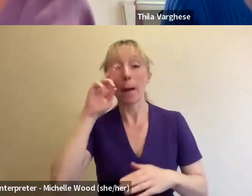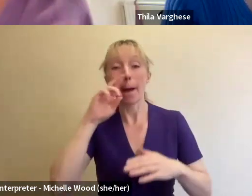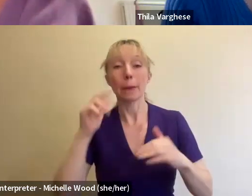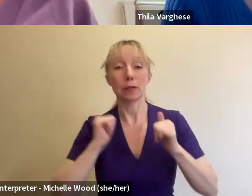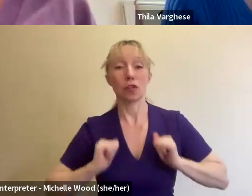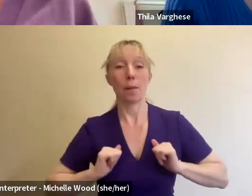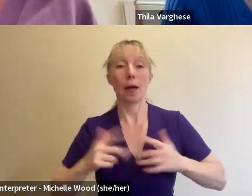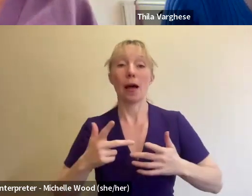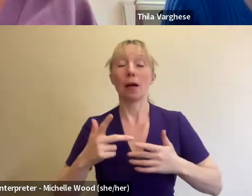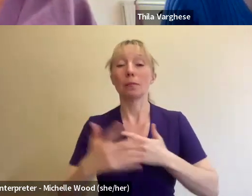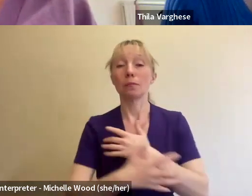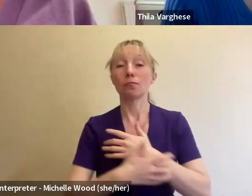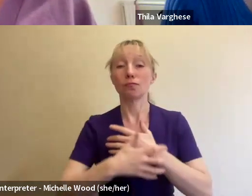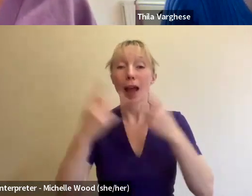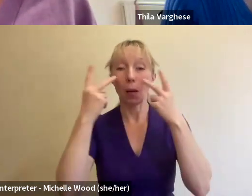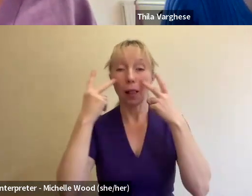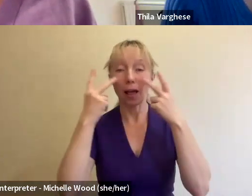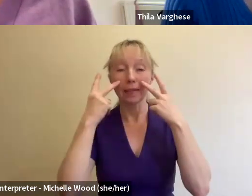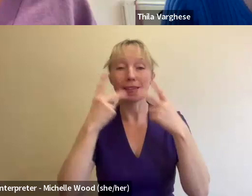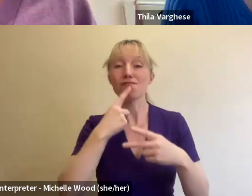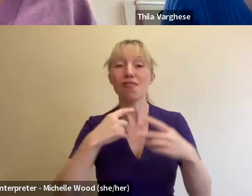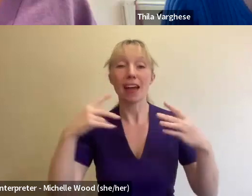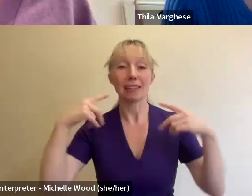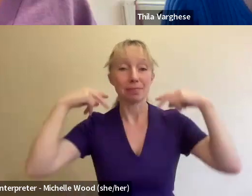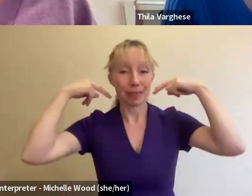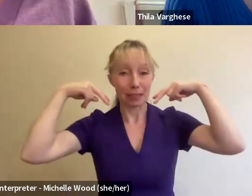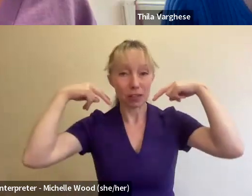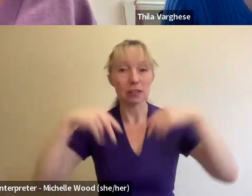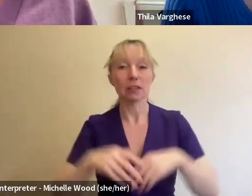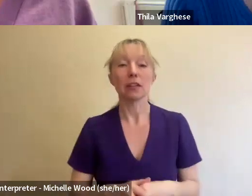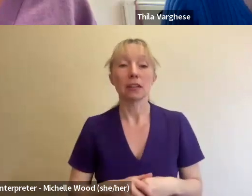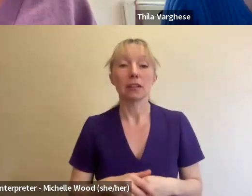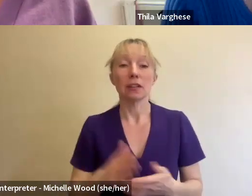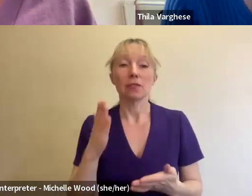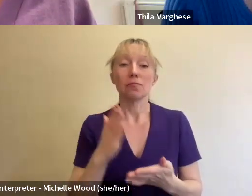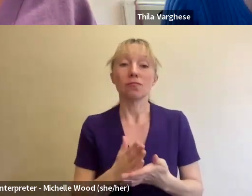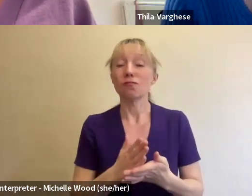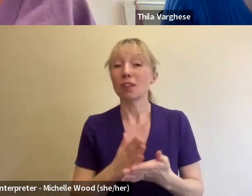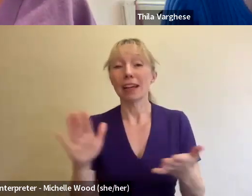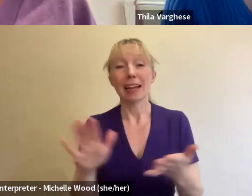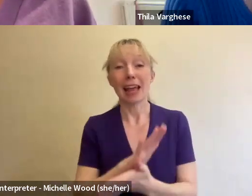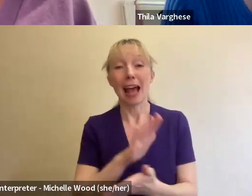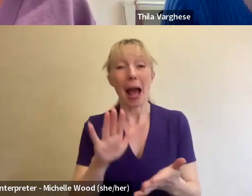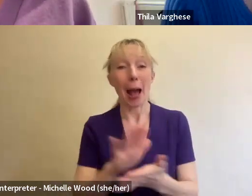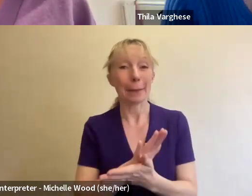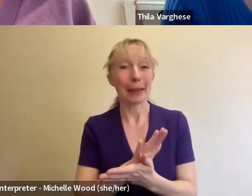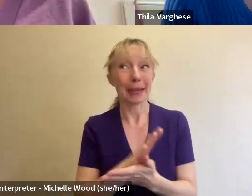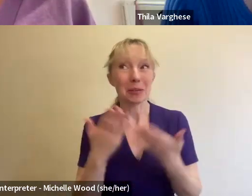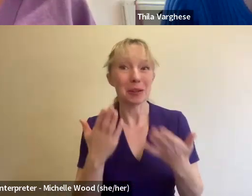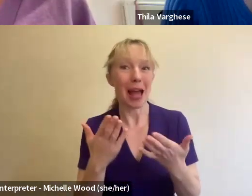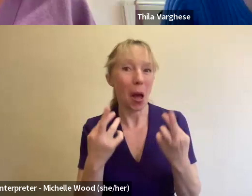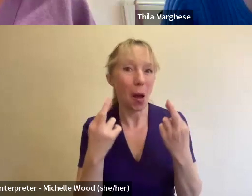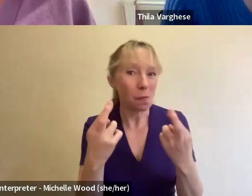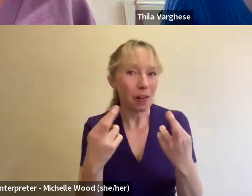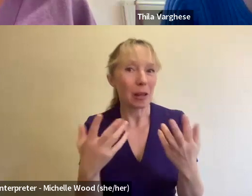glasses, and my red earrings. We are delighted today to hopefully welcome